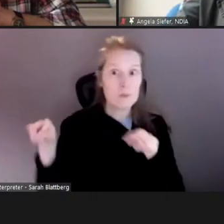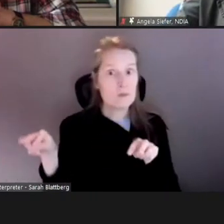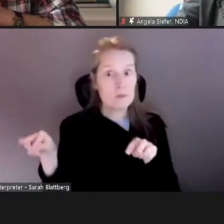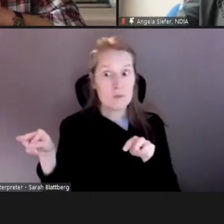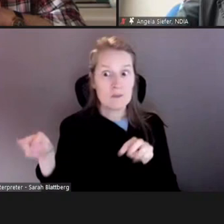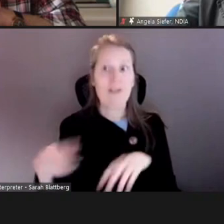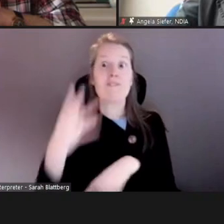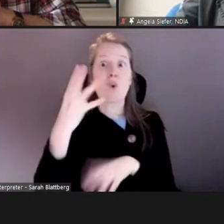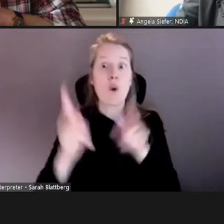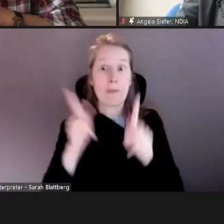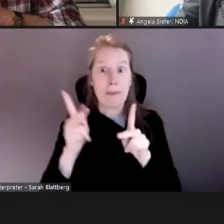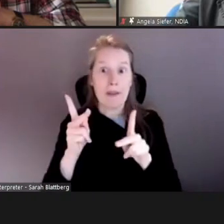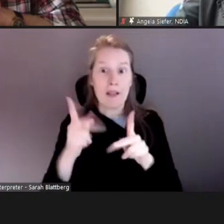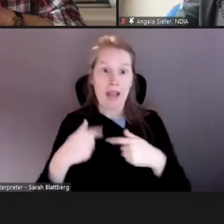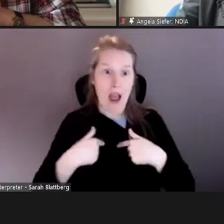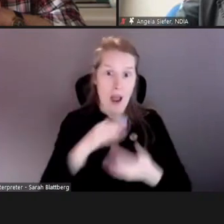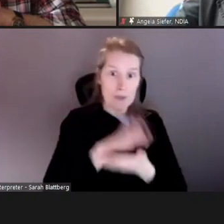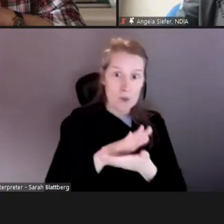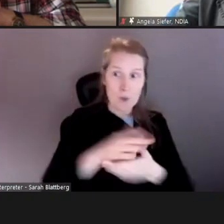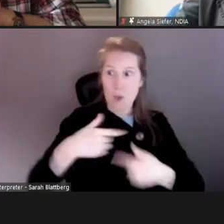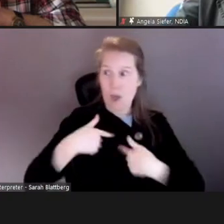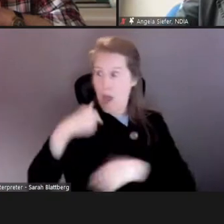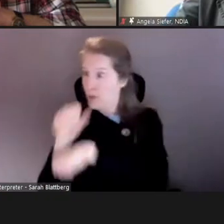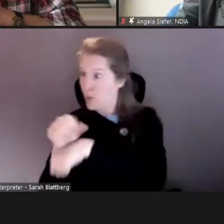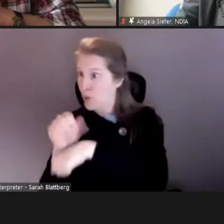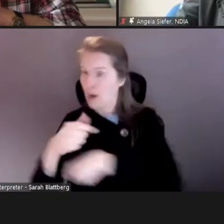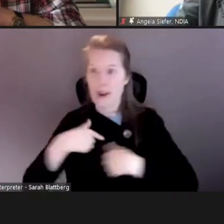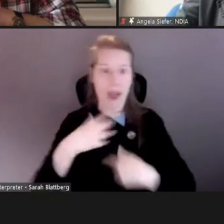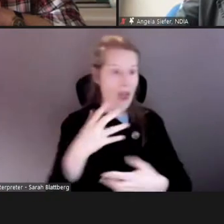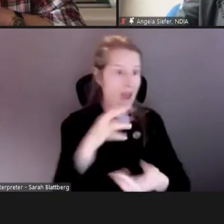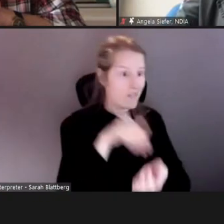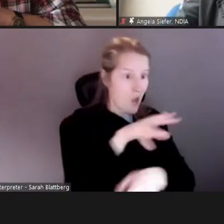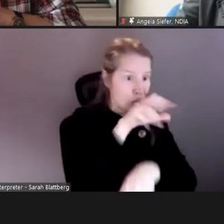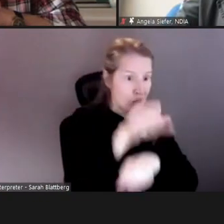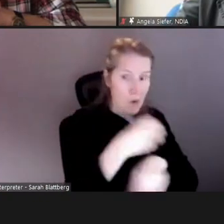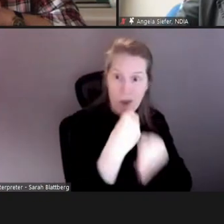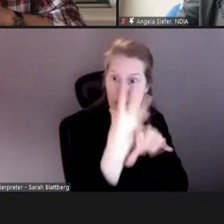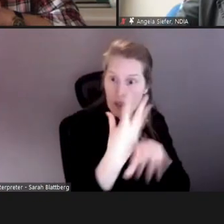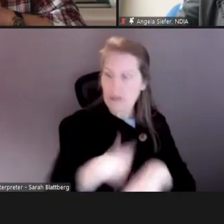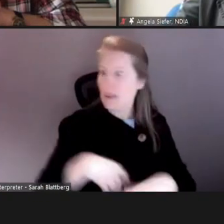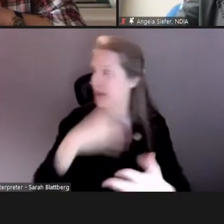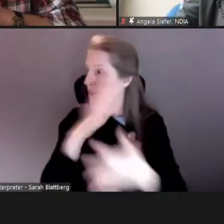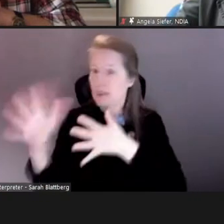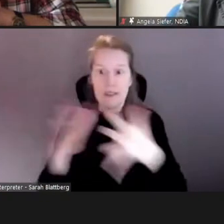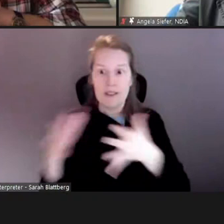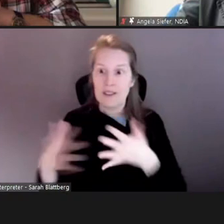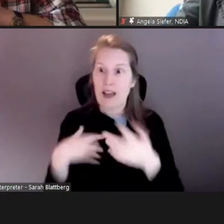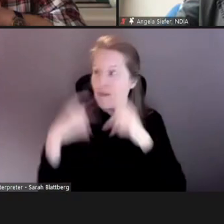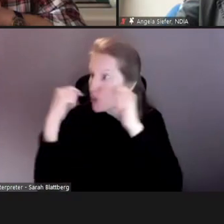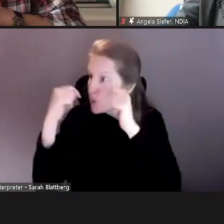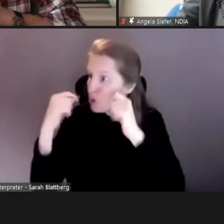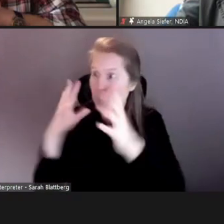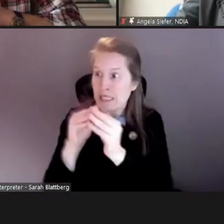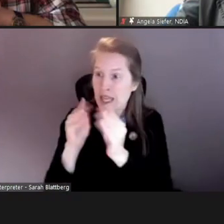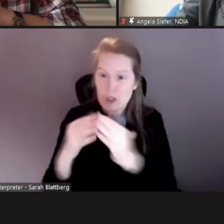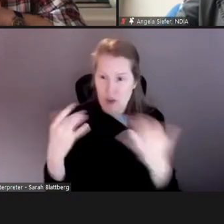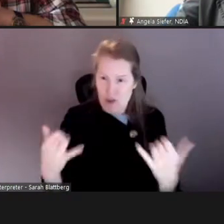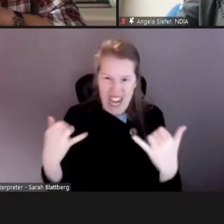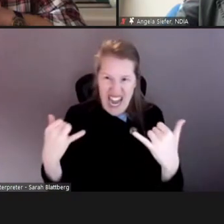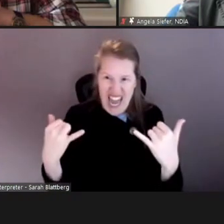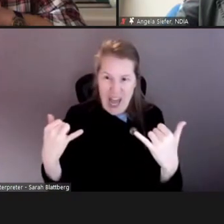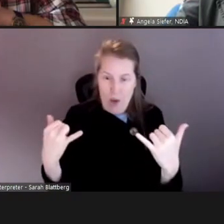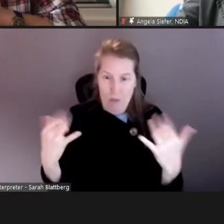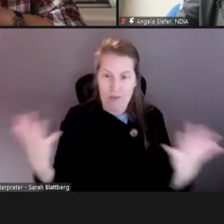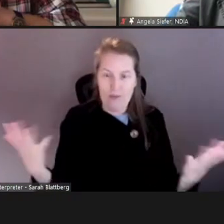four that's using broadband for work, for telemedicine, for remote education, for tutoring, you might need